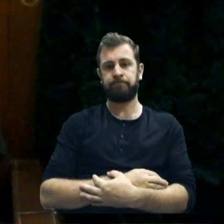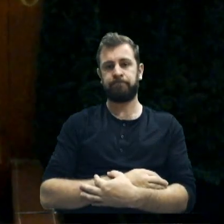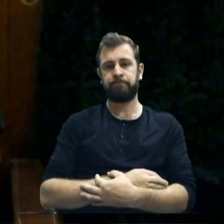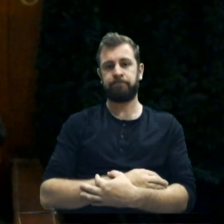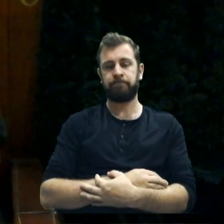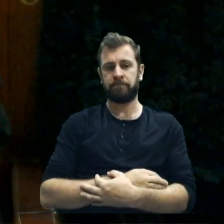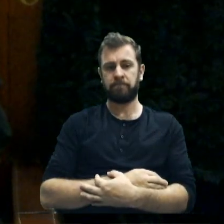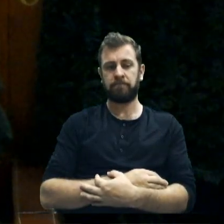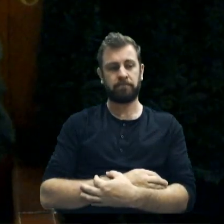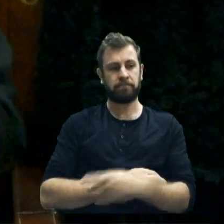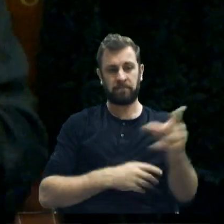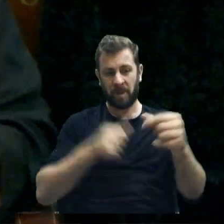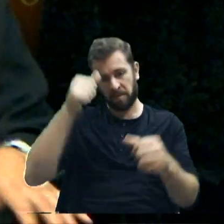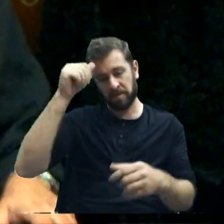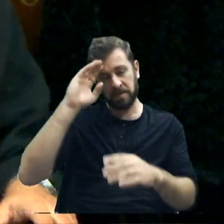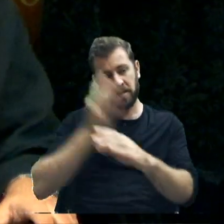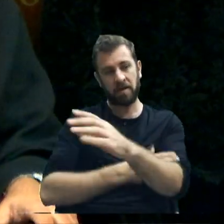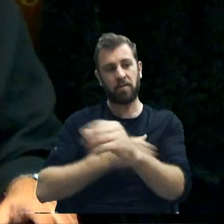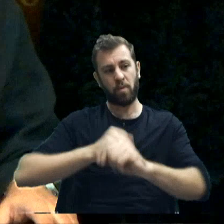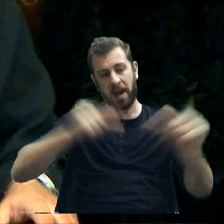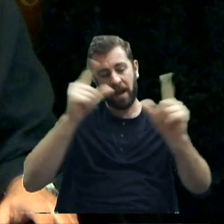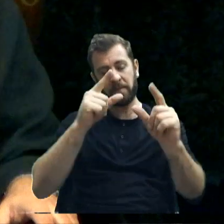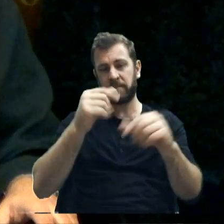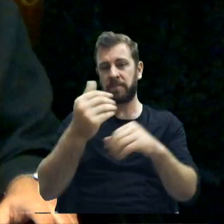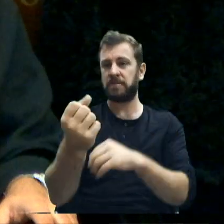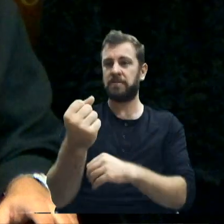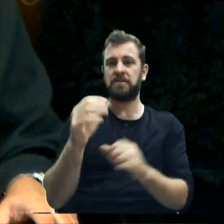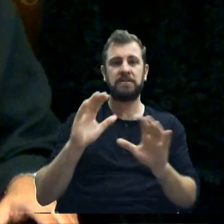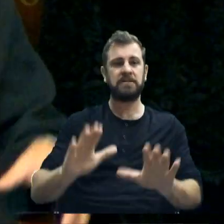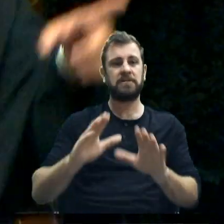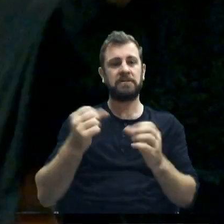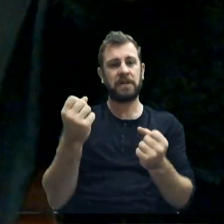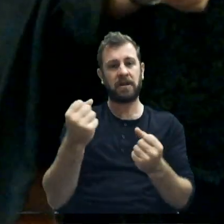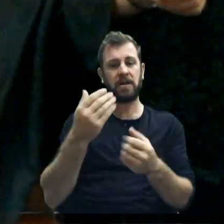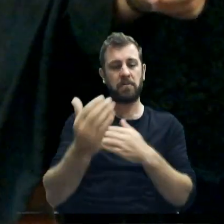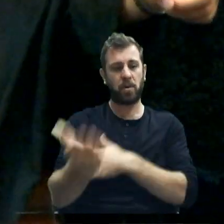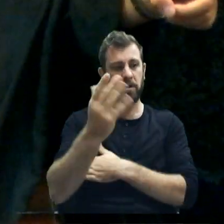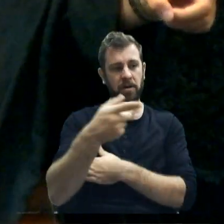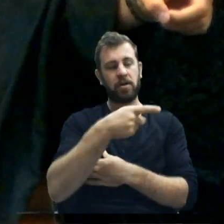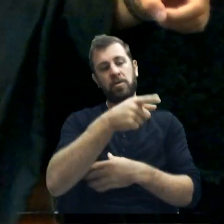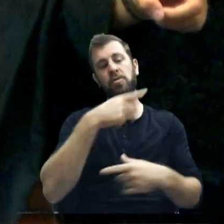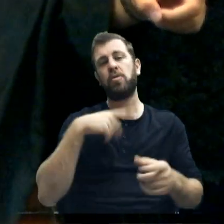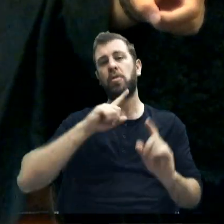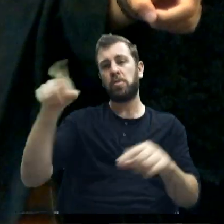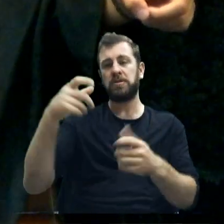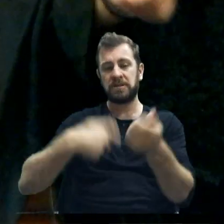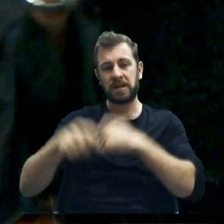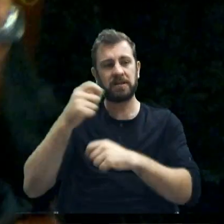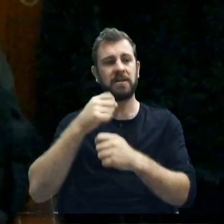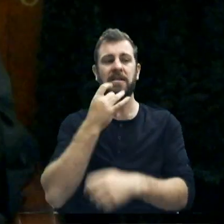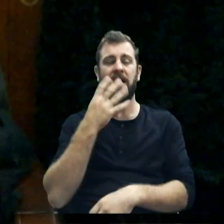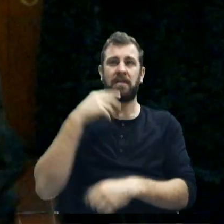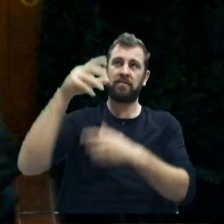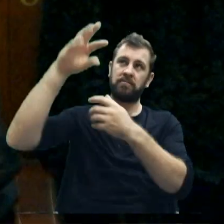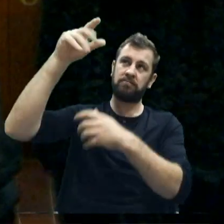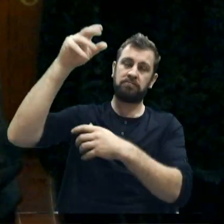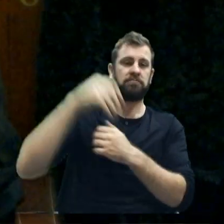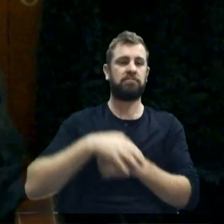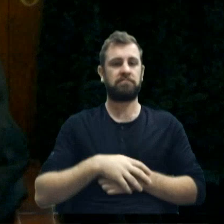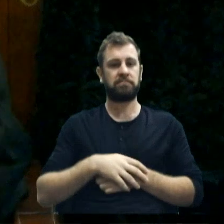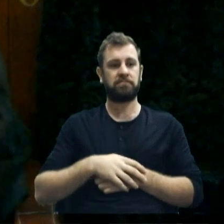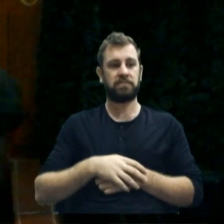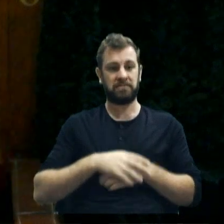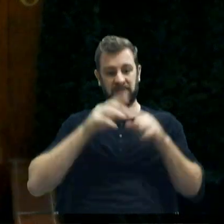Wake him up on a Saturday morning. Junior, go cut the lawn. Junior, go change the light bulb. Learn how to change a flat